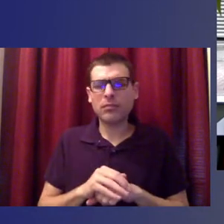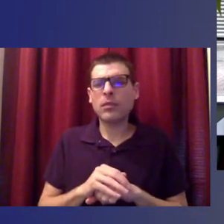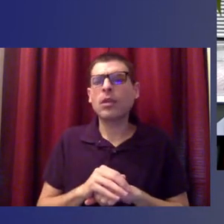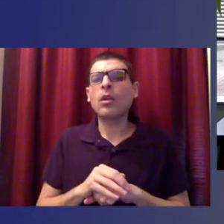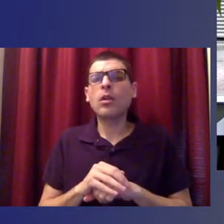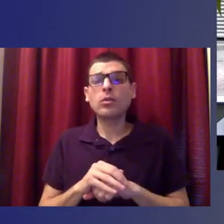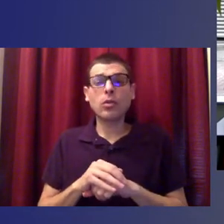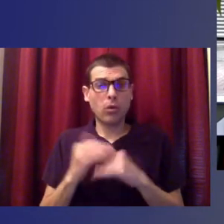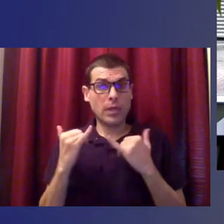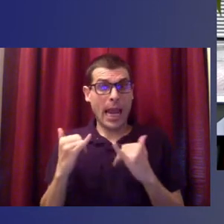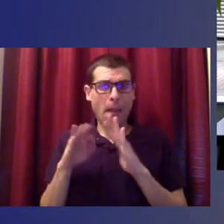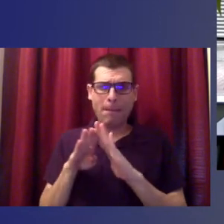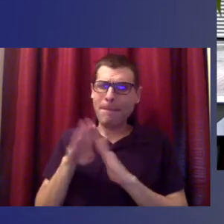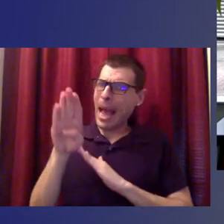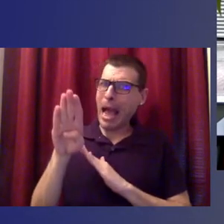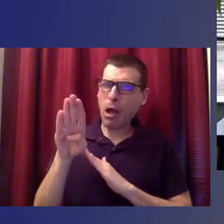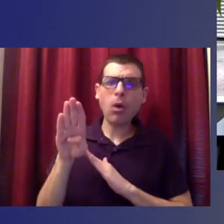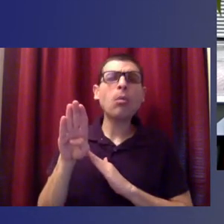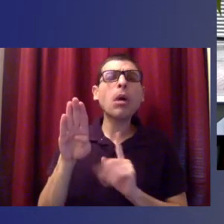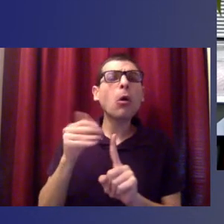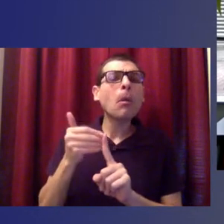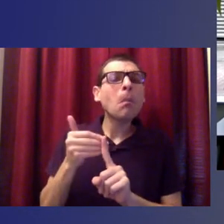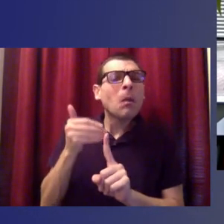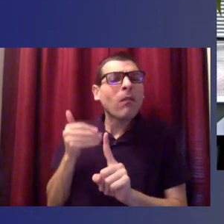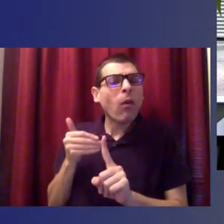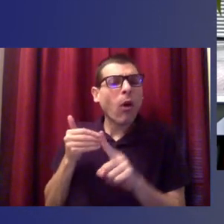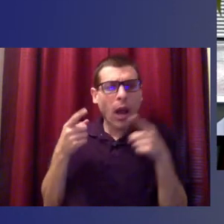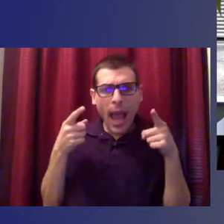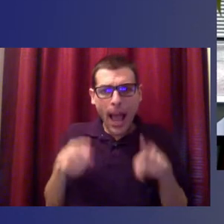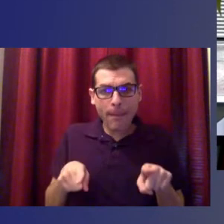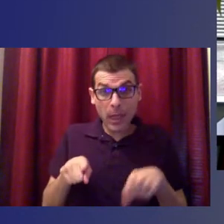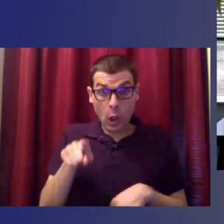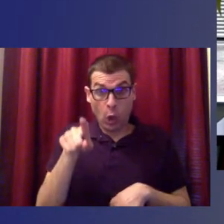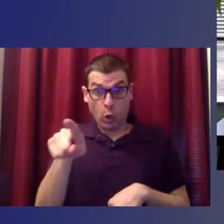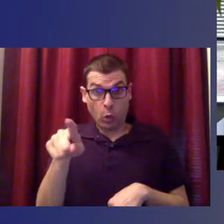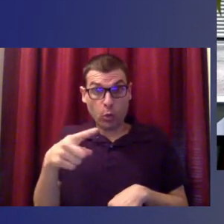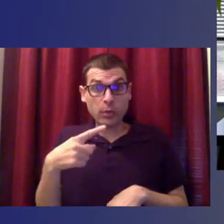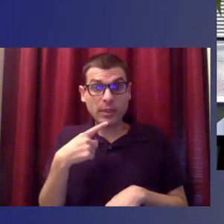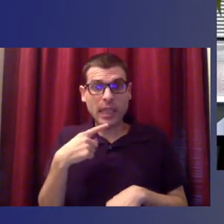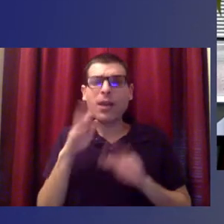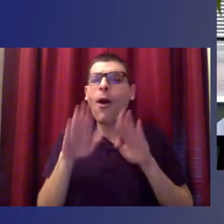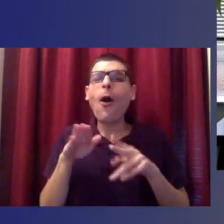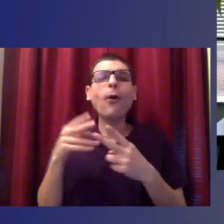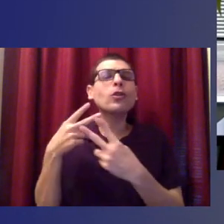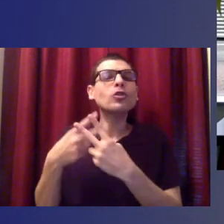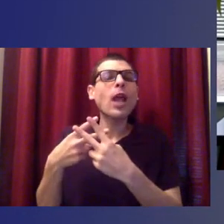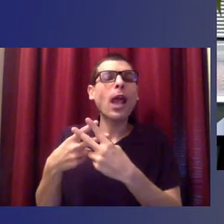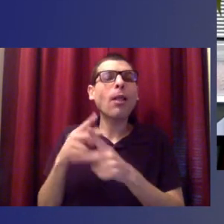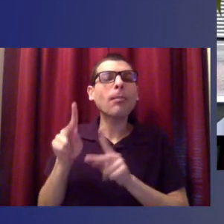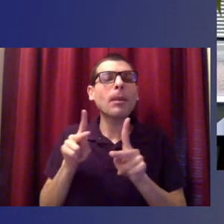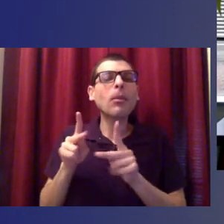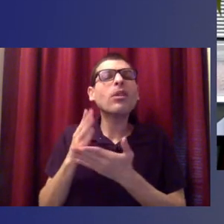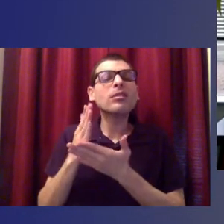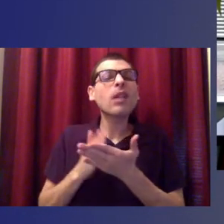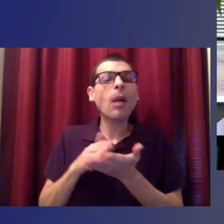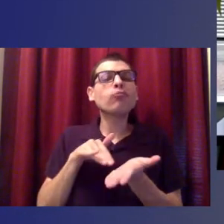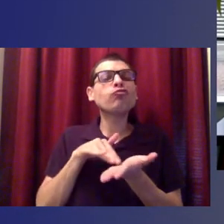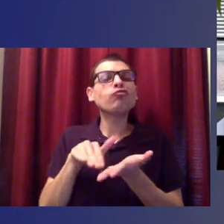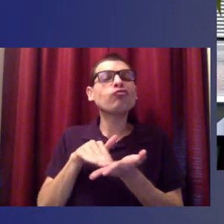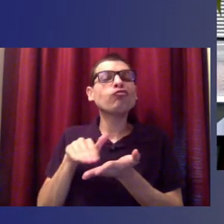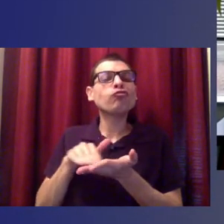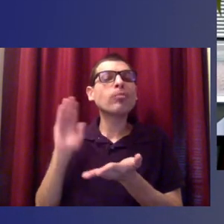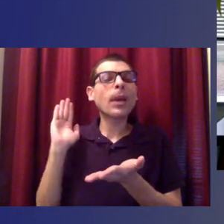you stated in a monthly newsletter that the jail population in Multnomah County had been reduced without any increase